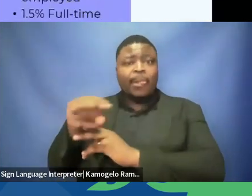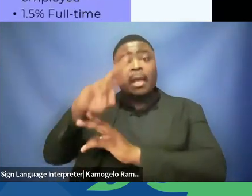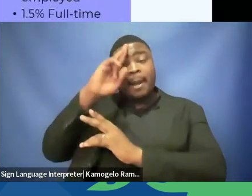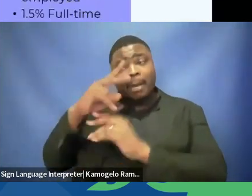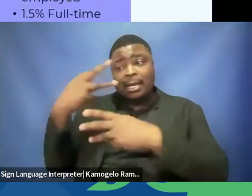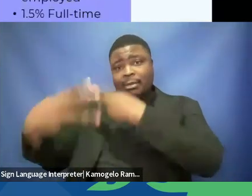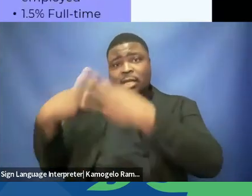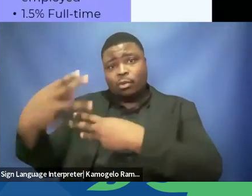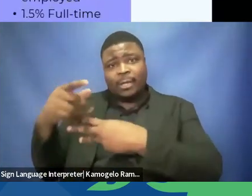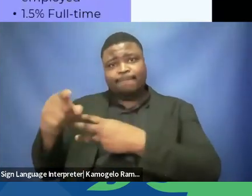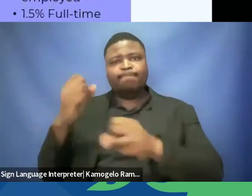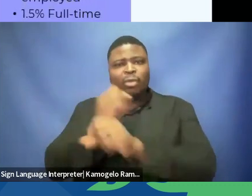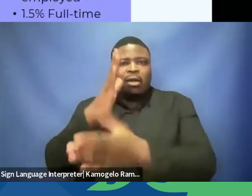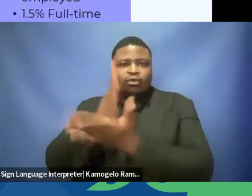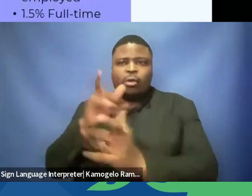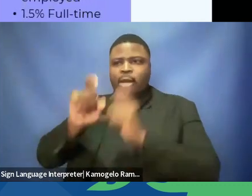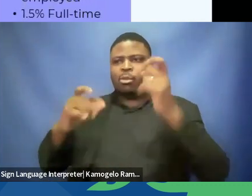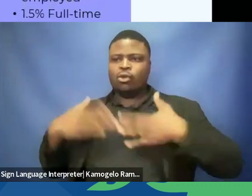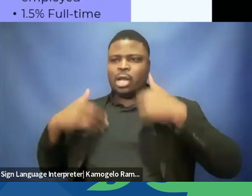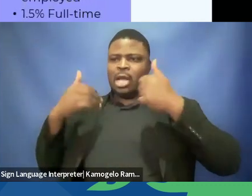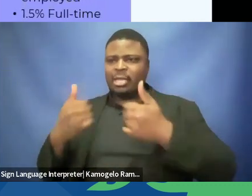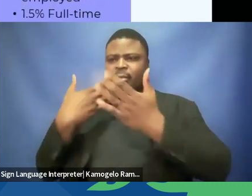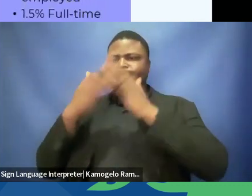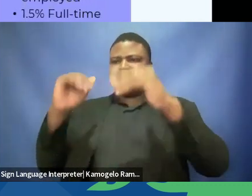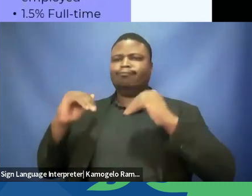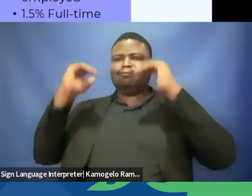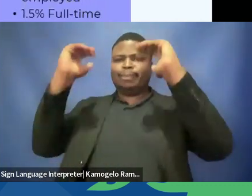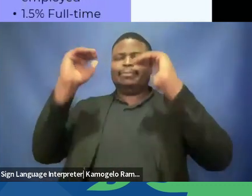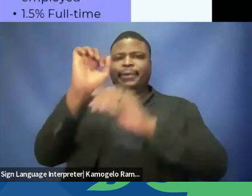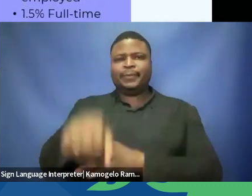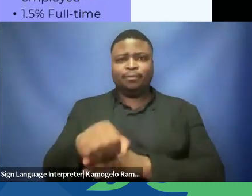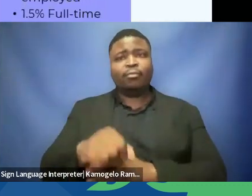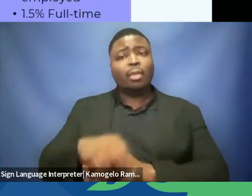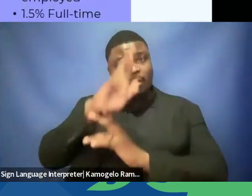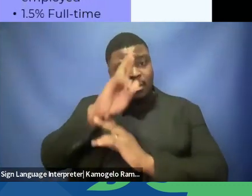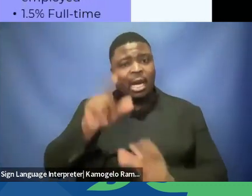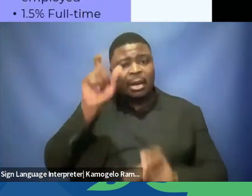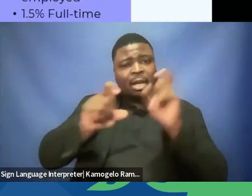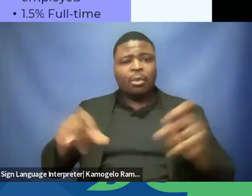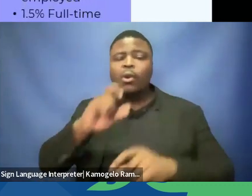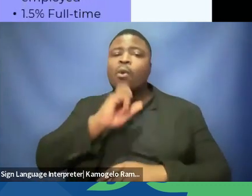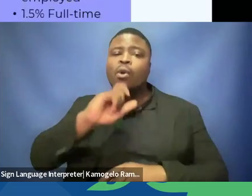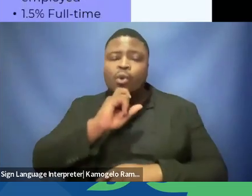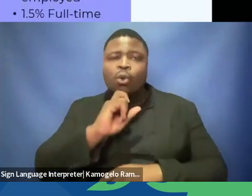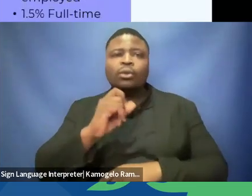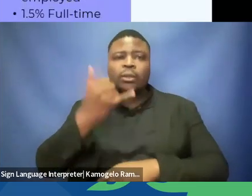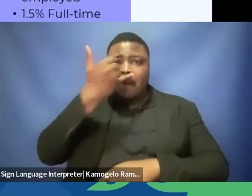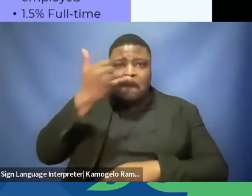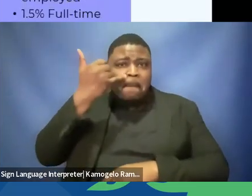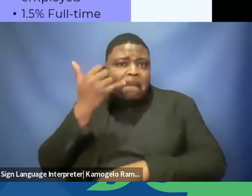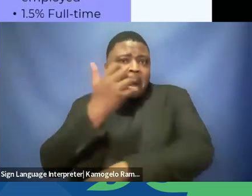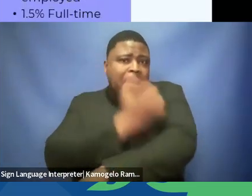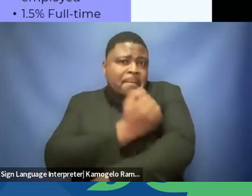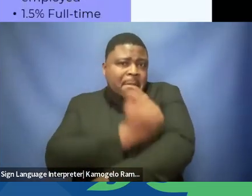and justice and human rights for the people who use drugs in the coastal regions of Kenya. In